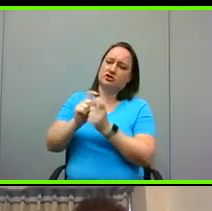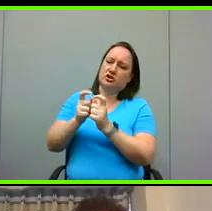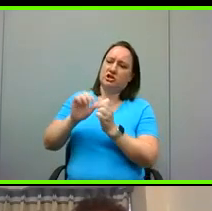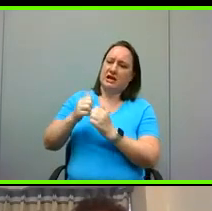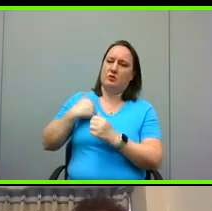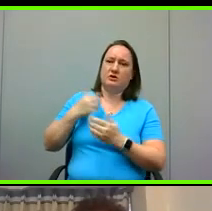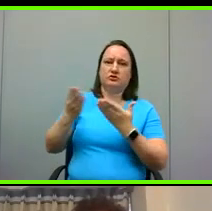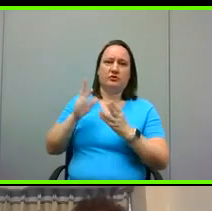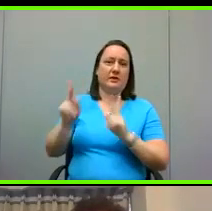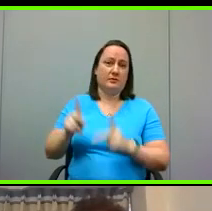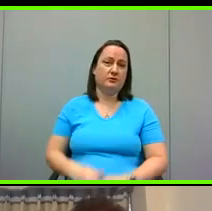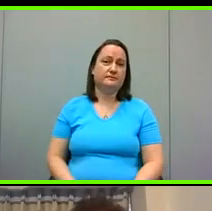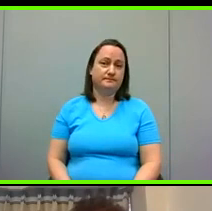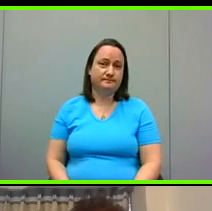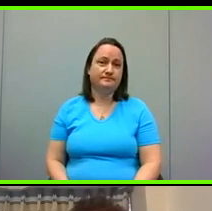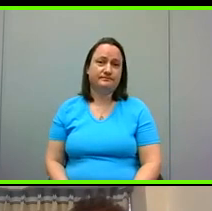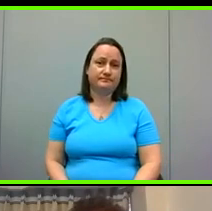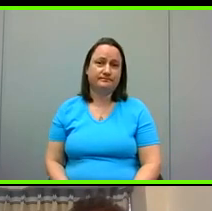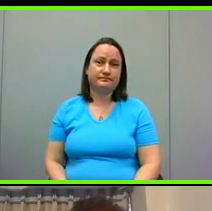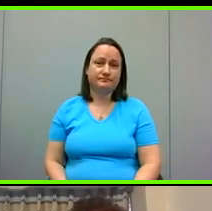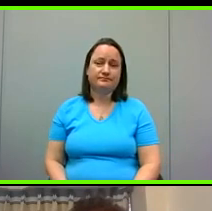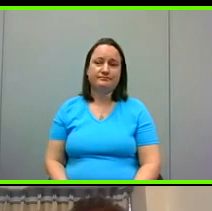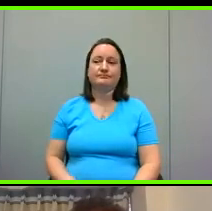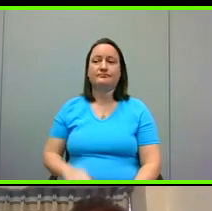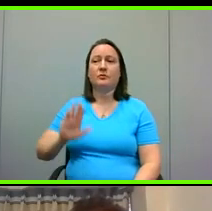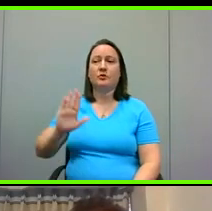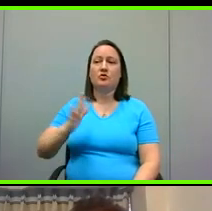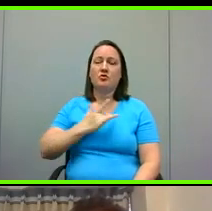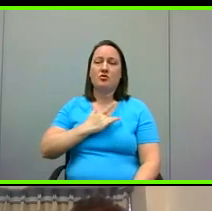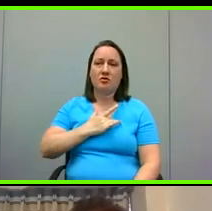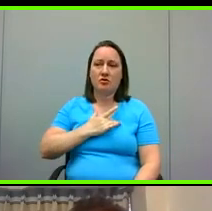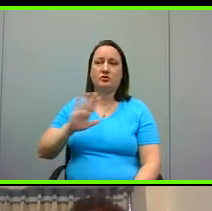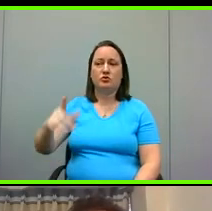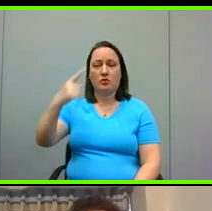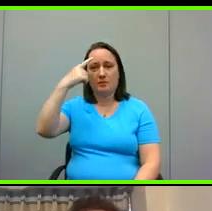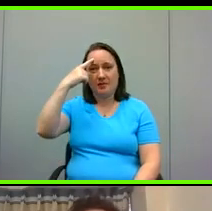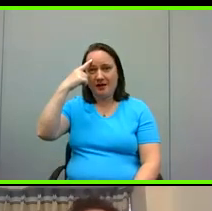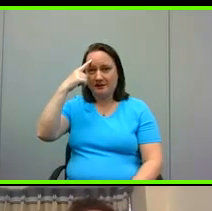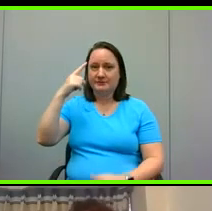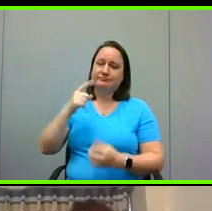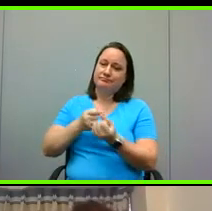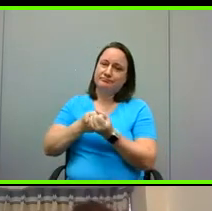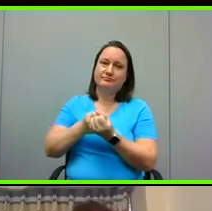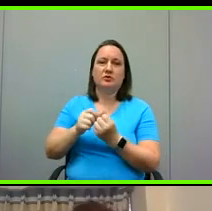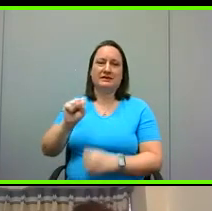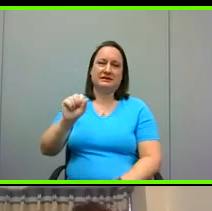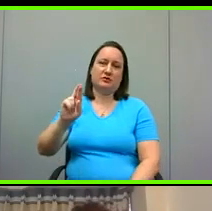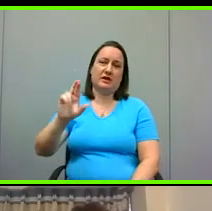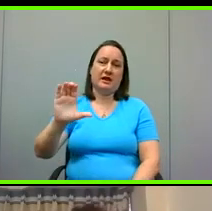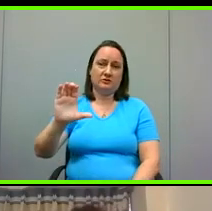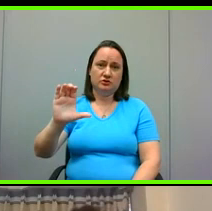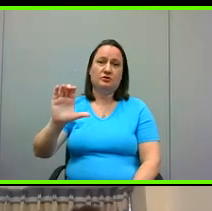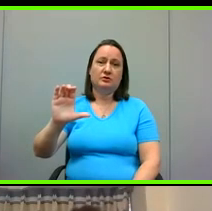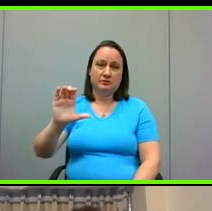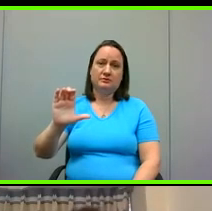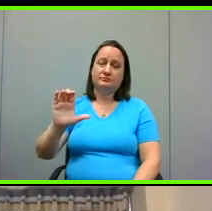heart and your mind have been with the State Rehab Council, and I know you've said it's one of